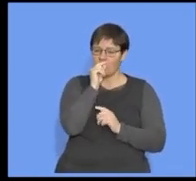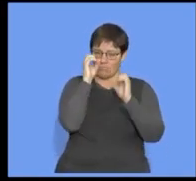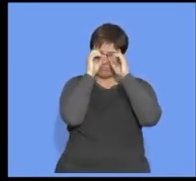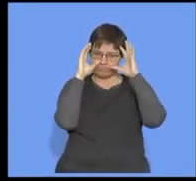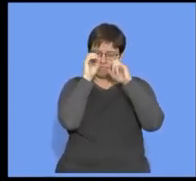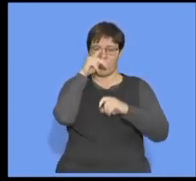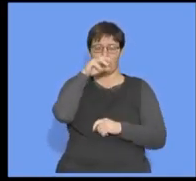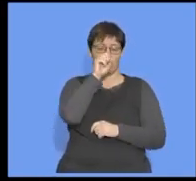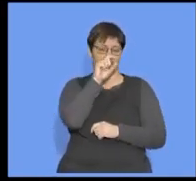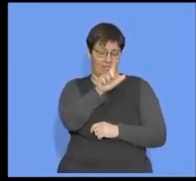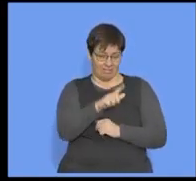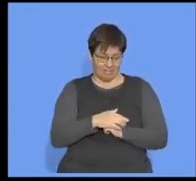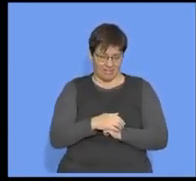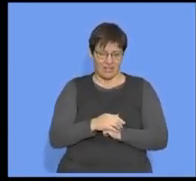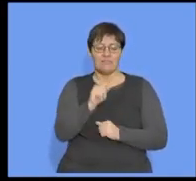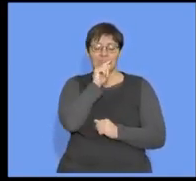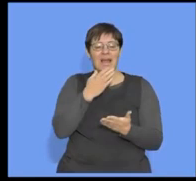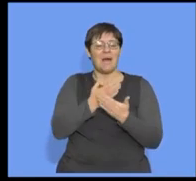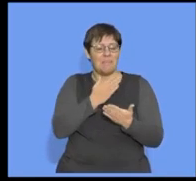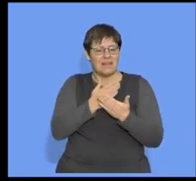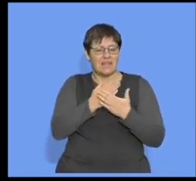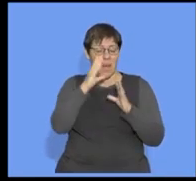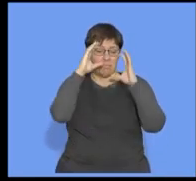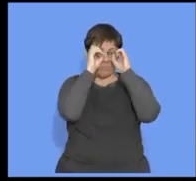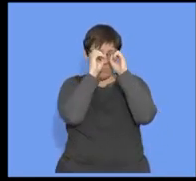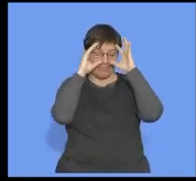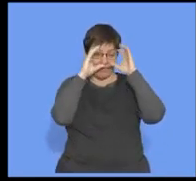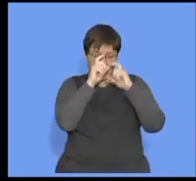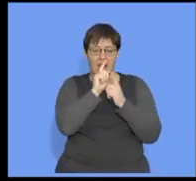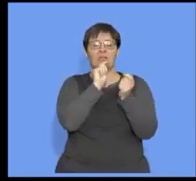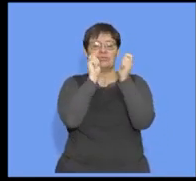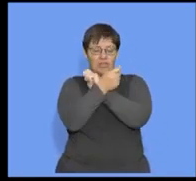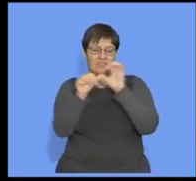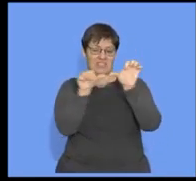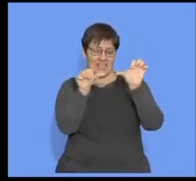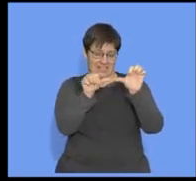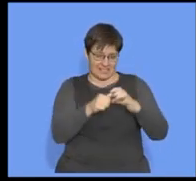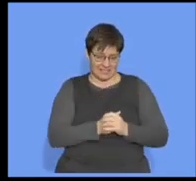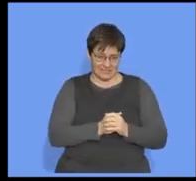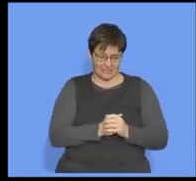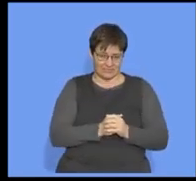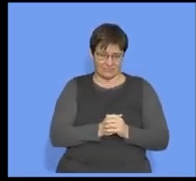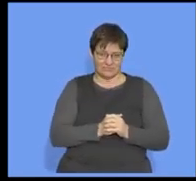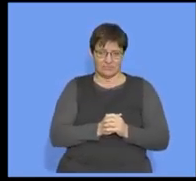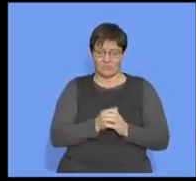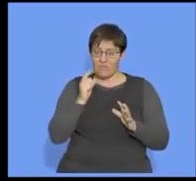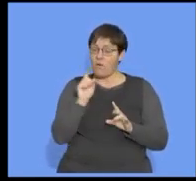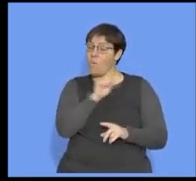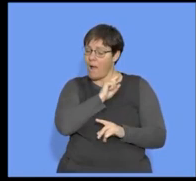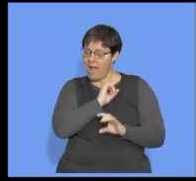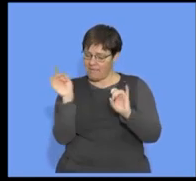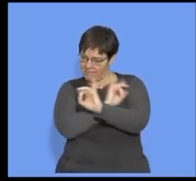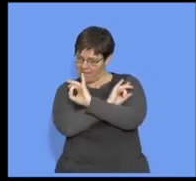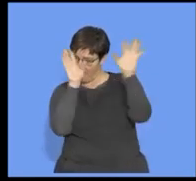So here, pupillary mechanism is the ability of the pupil to change size for clear